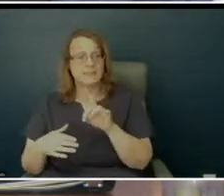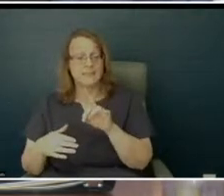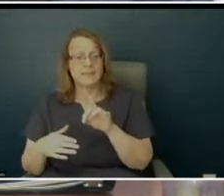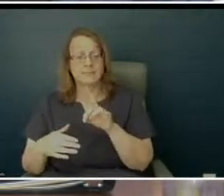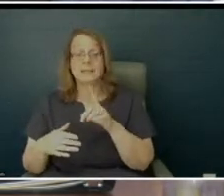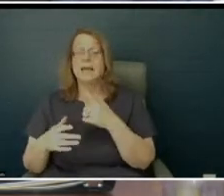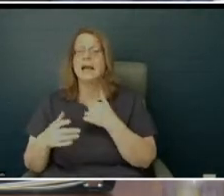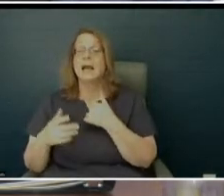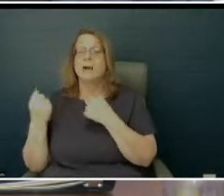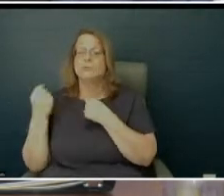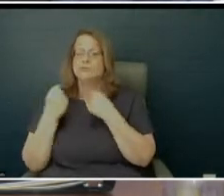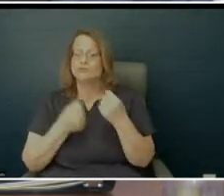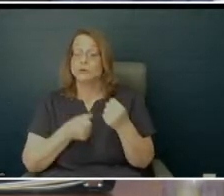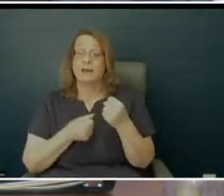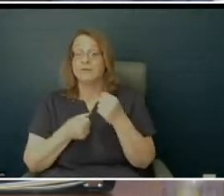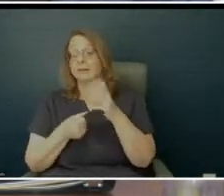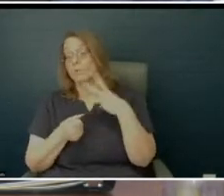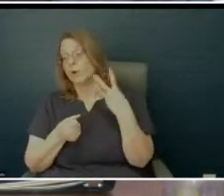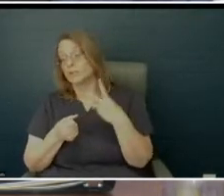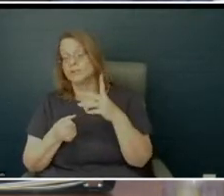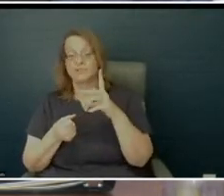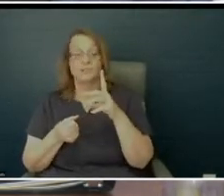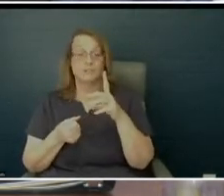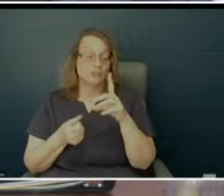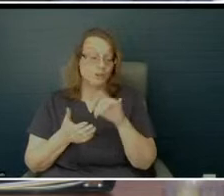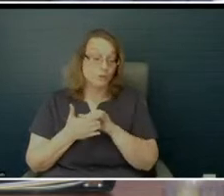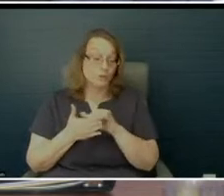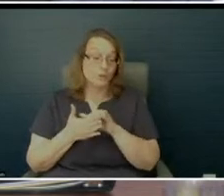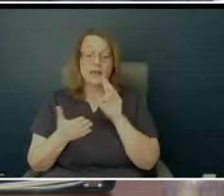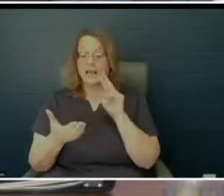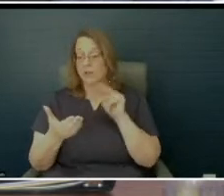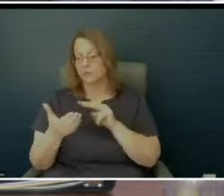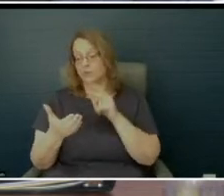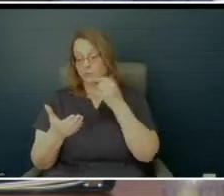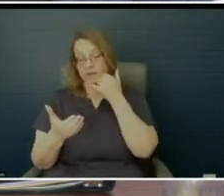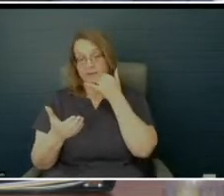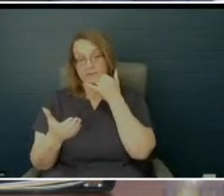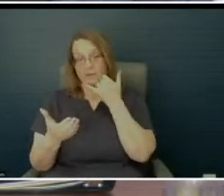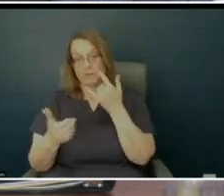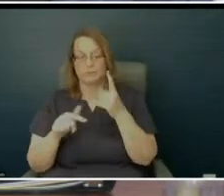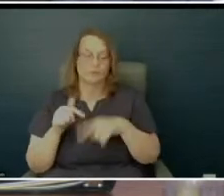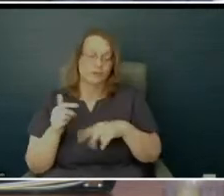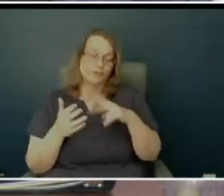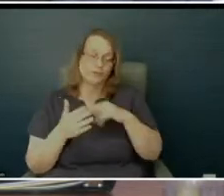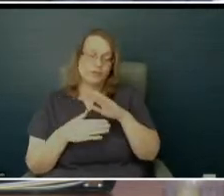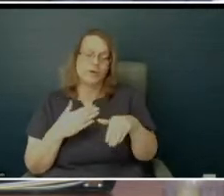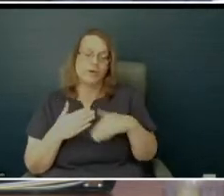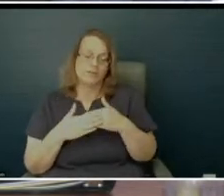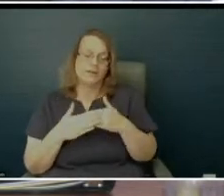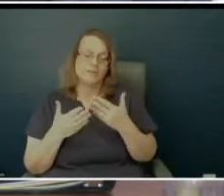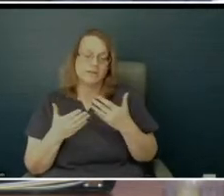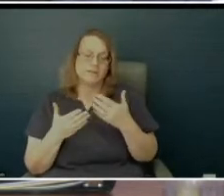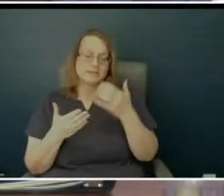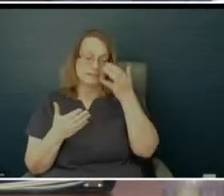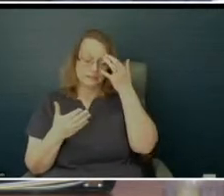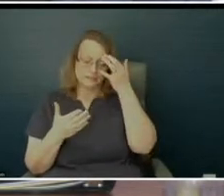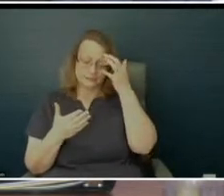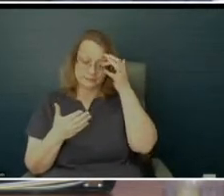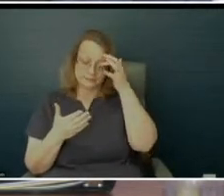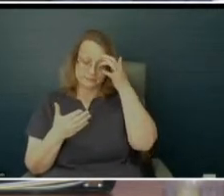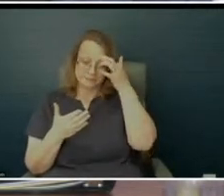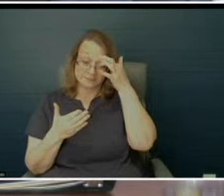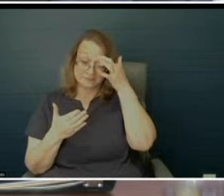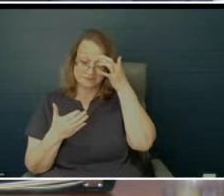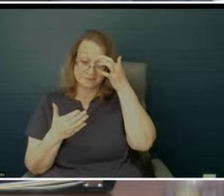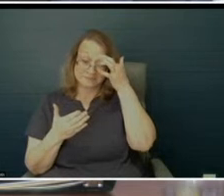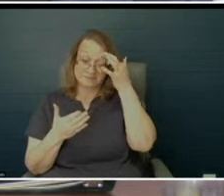Washington. I got it. I looked at it on my iPhone. Obviously, I couldn't read the whole thing in transit like that, but I looked at it to